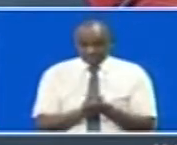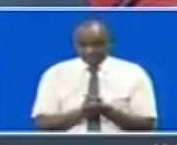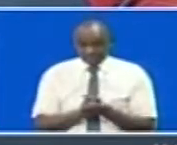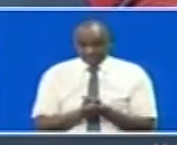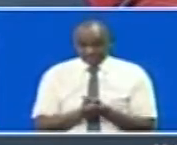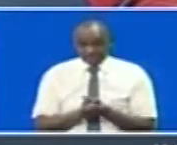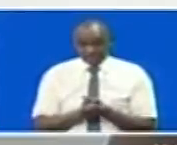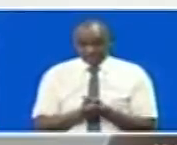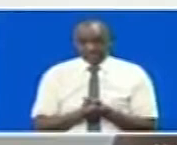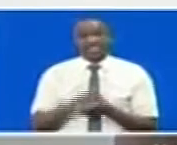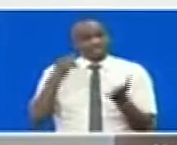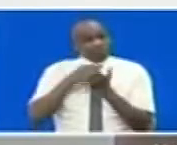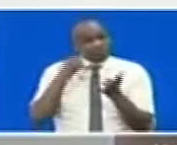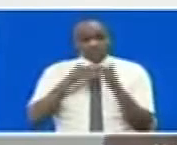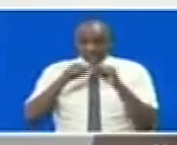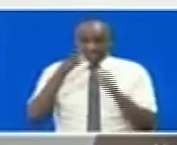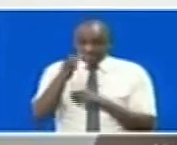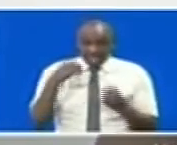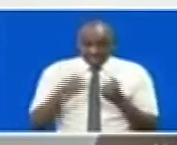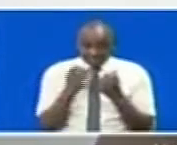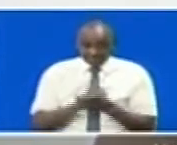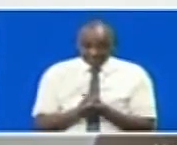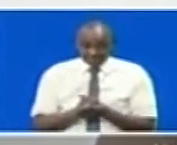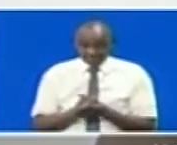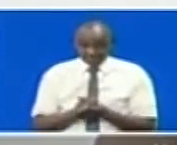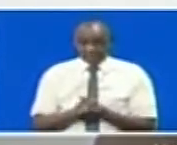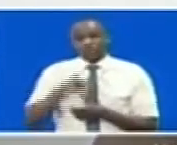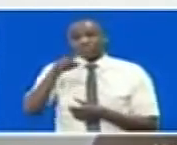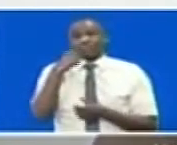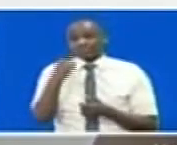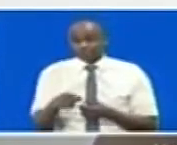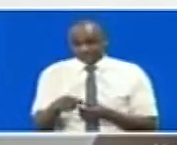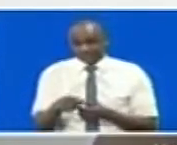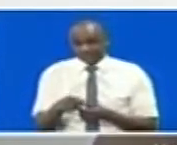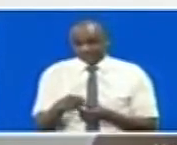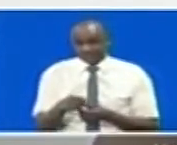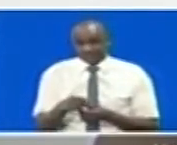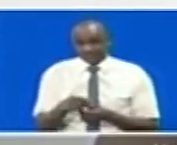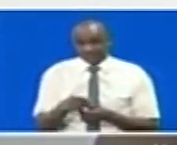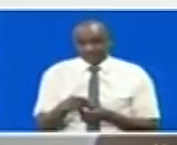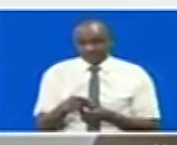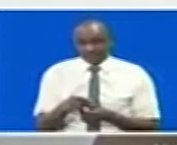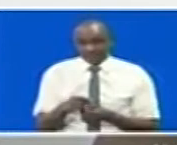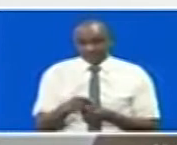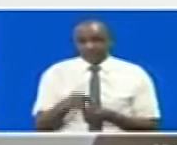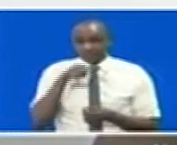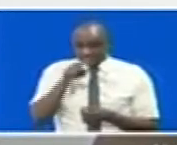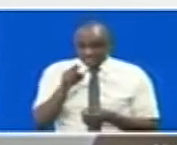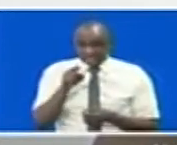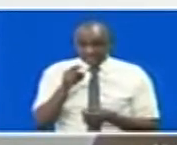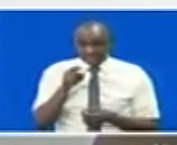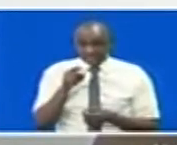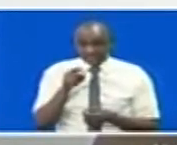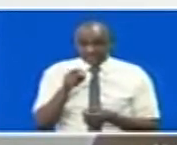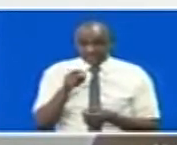those statements, including the statements that he made. Bwana Okaparo, you said this was, and I quote, an imposition.